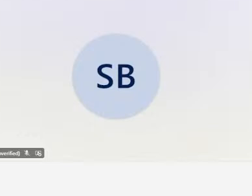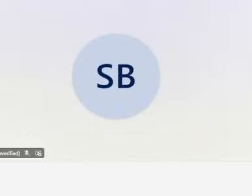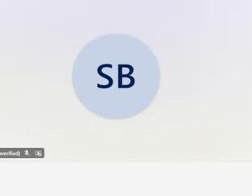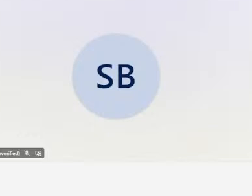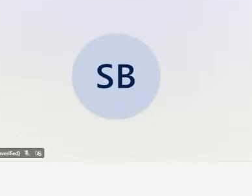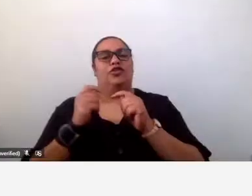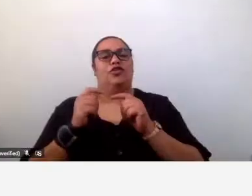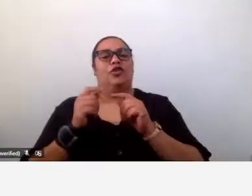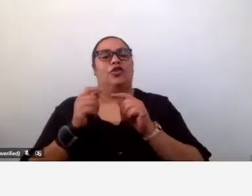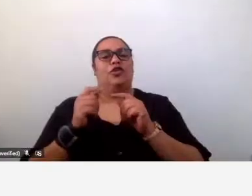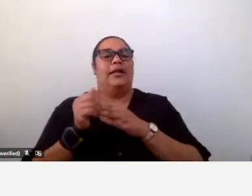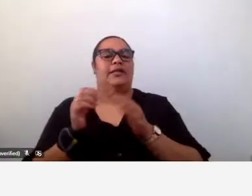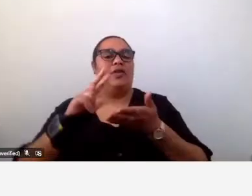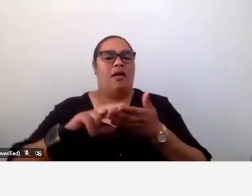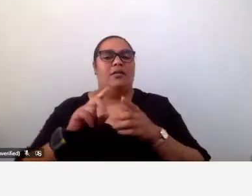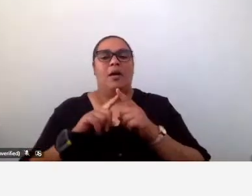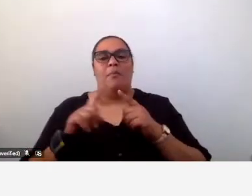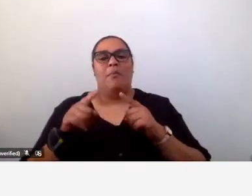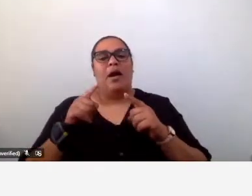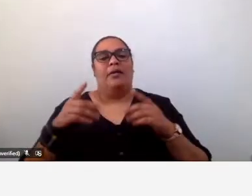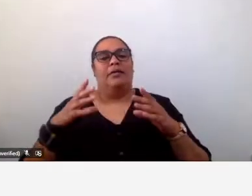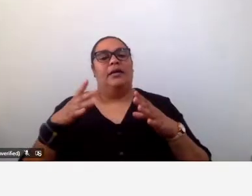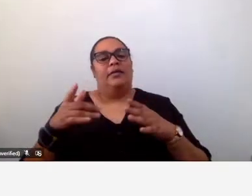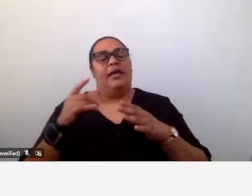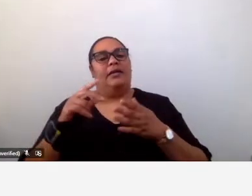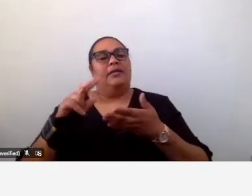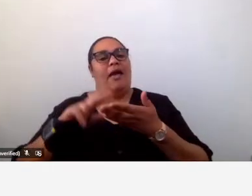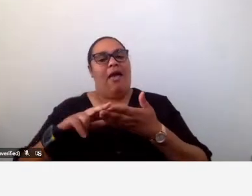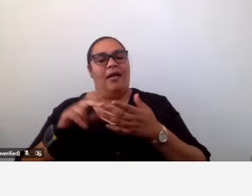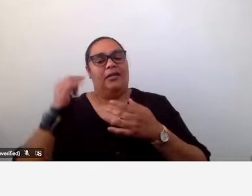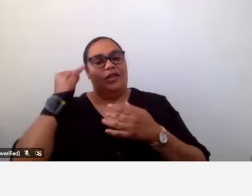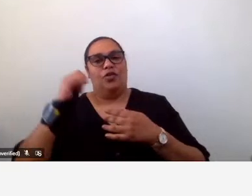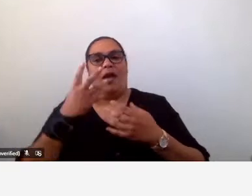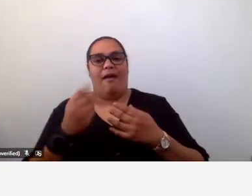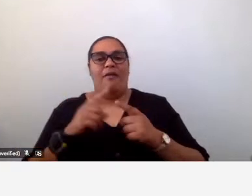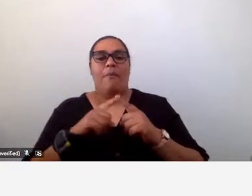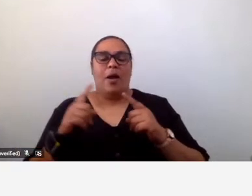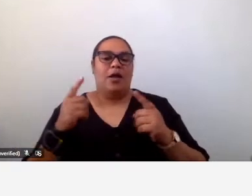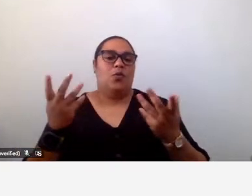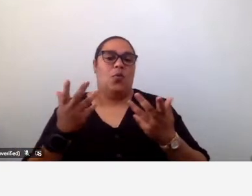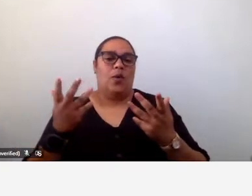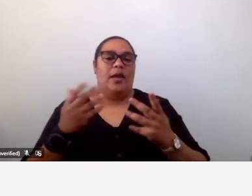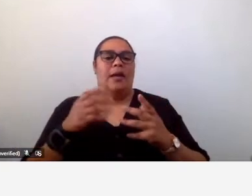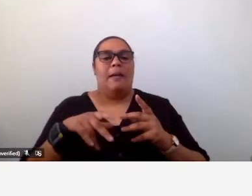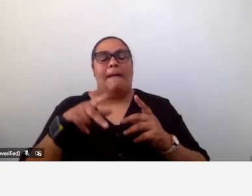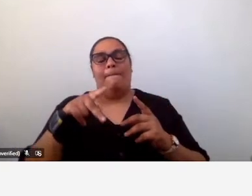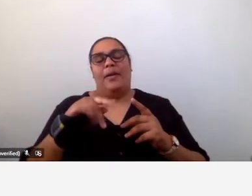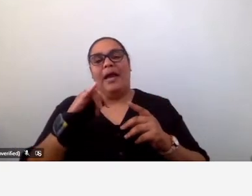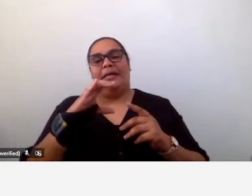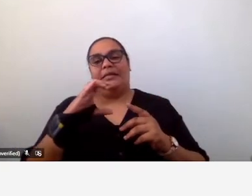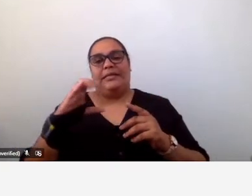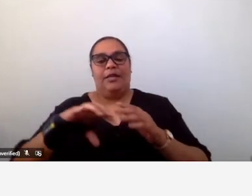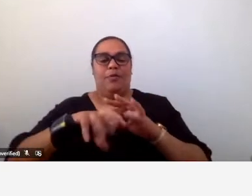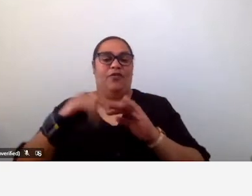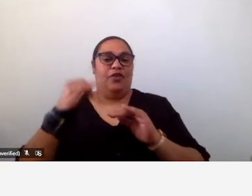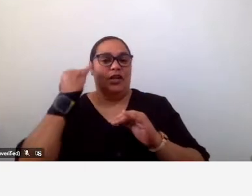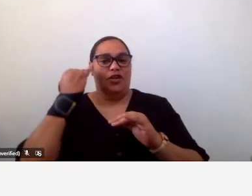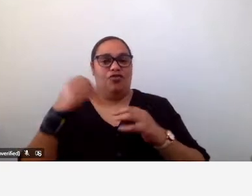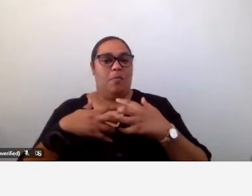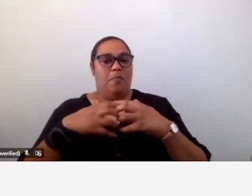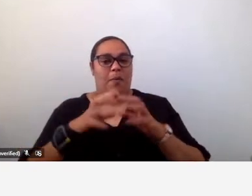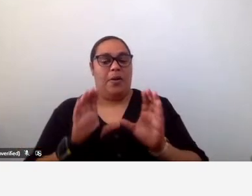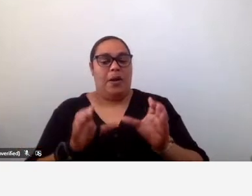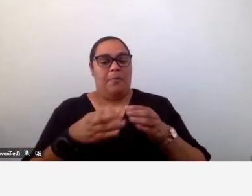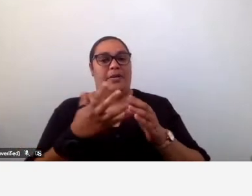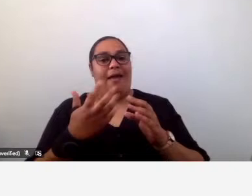not the Customary Initiation Act, where a PICC, Provincial Initiation